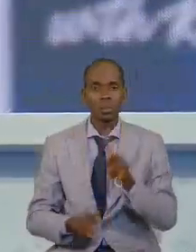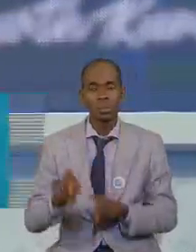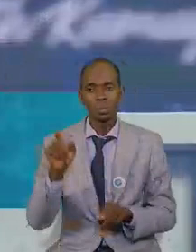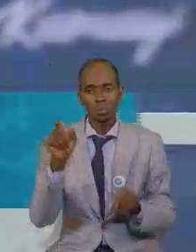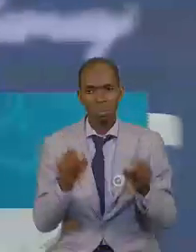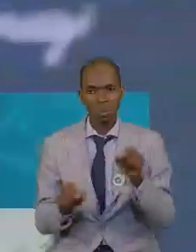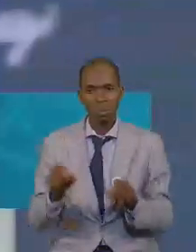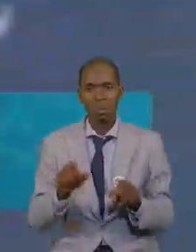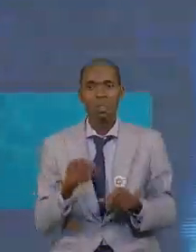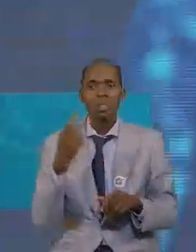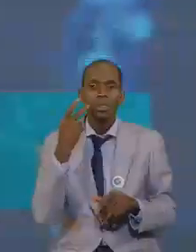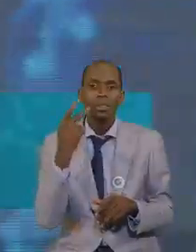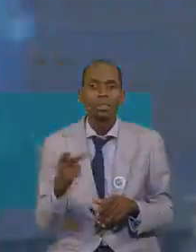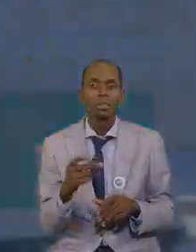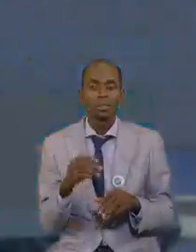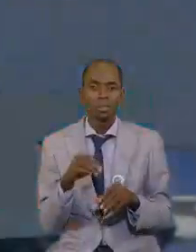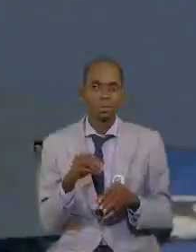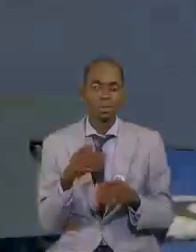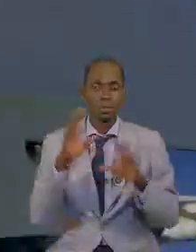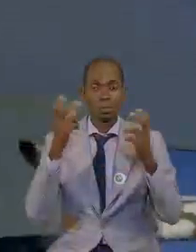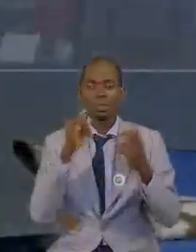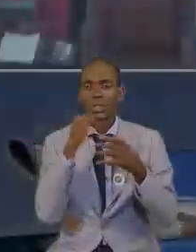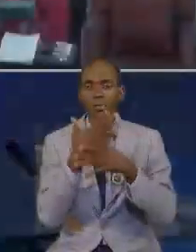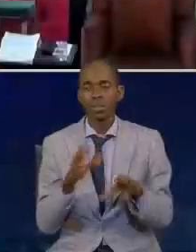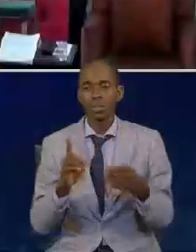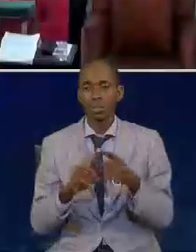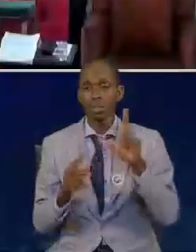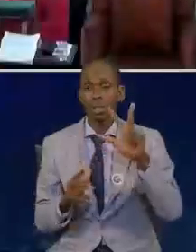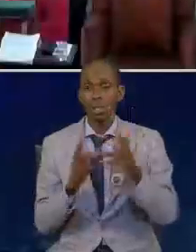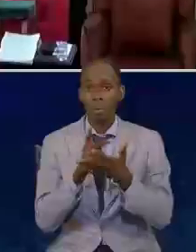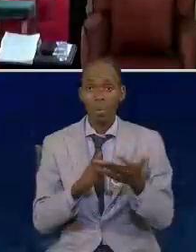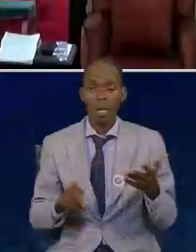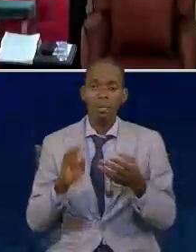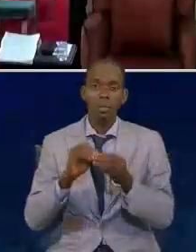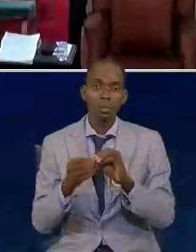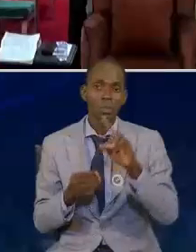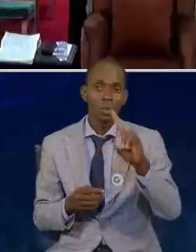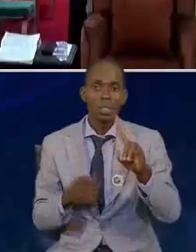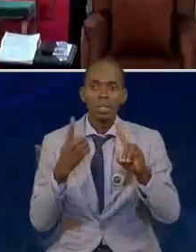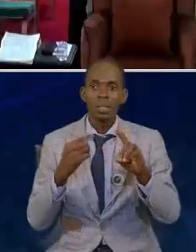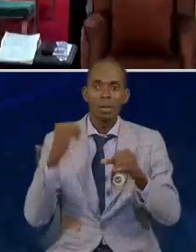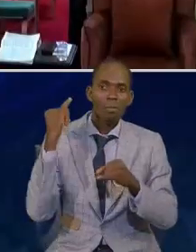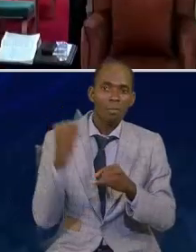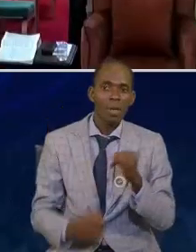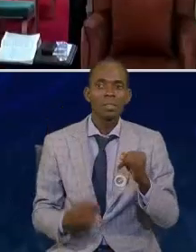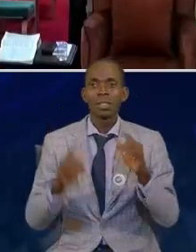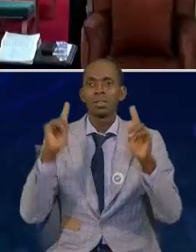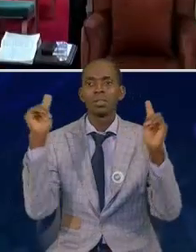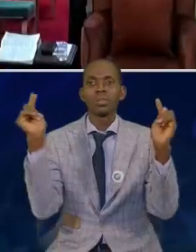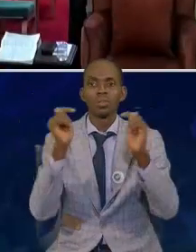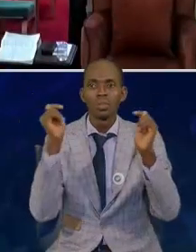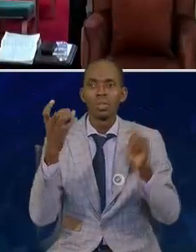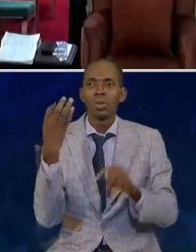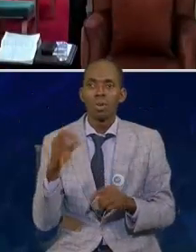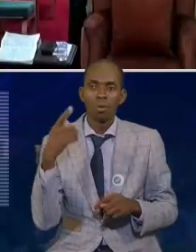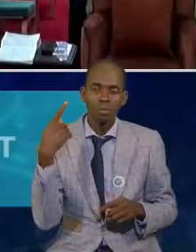We're dividing the message to three parts. Number one, the final triumph of the